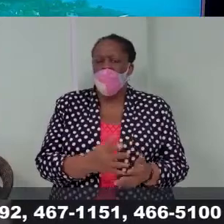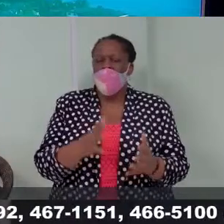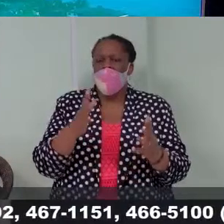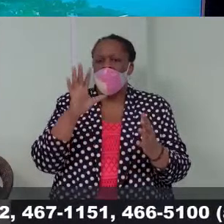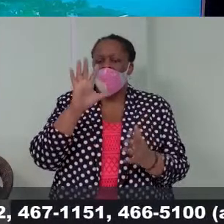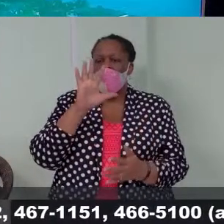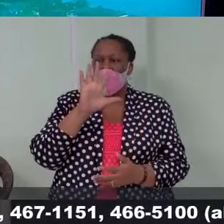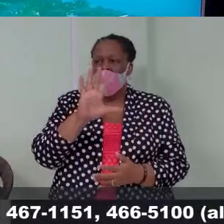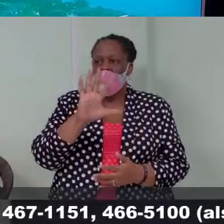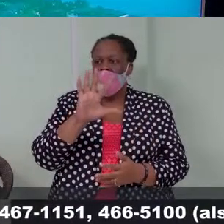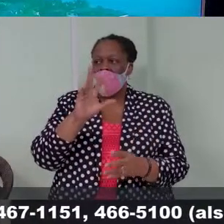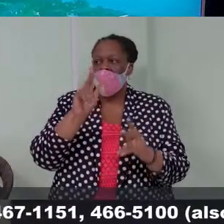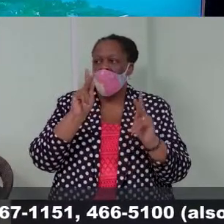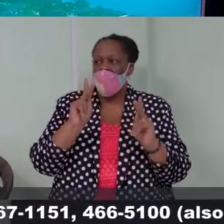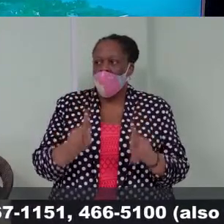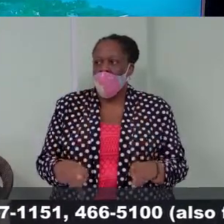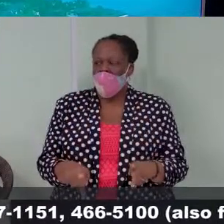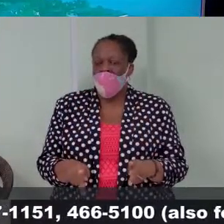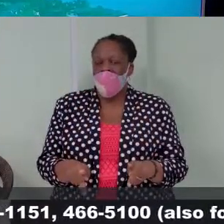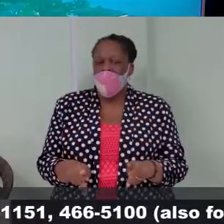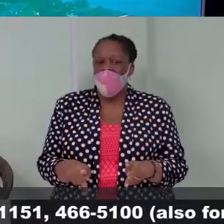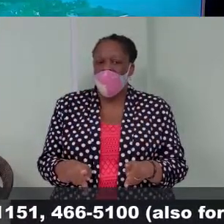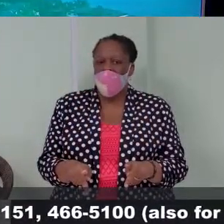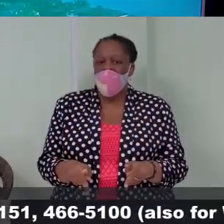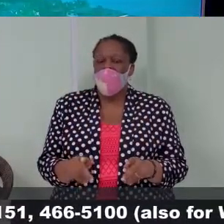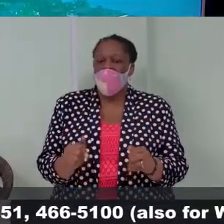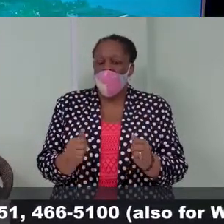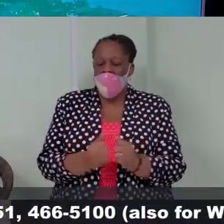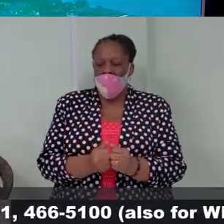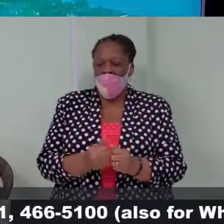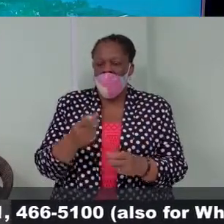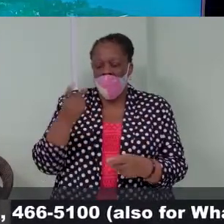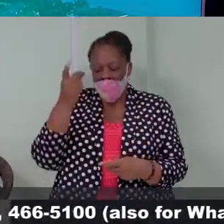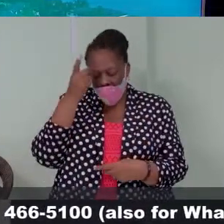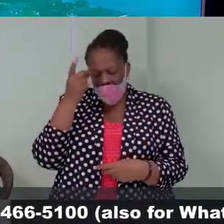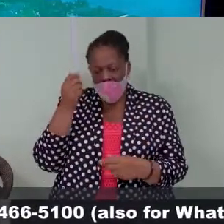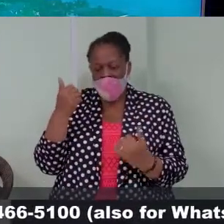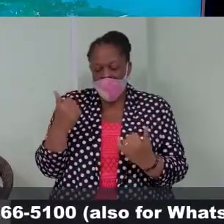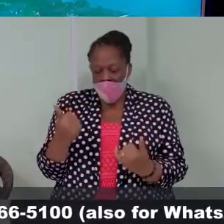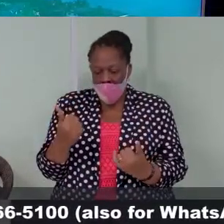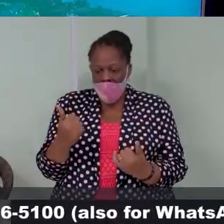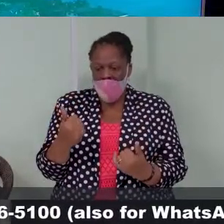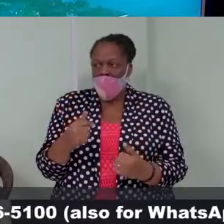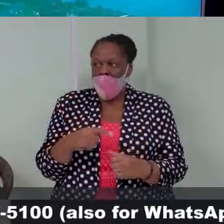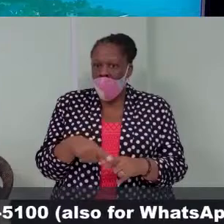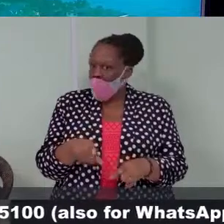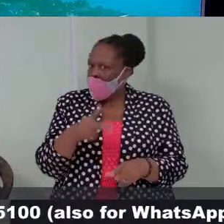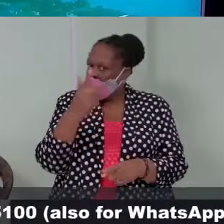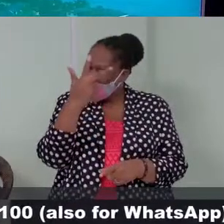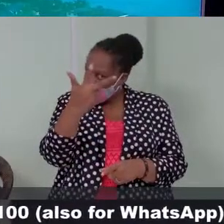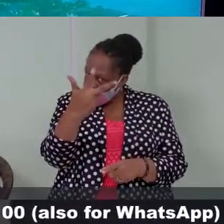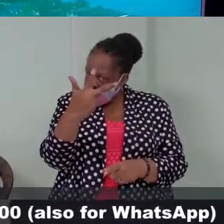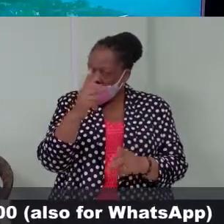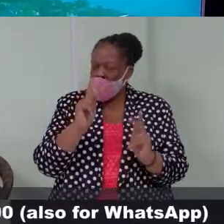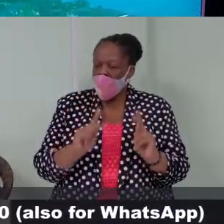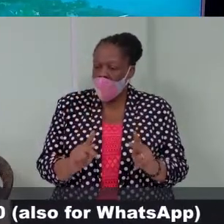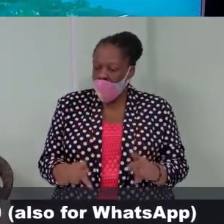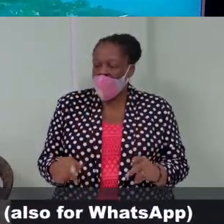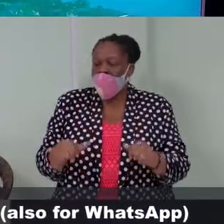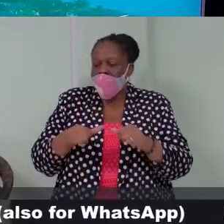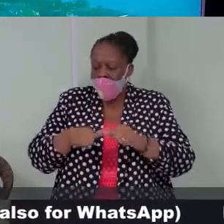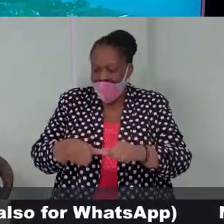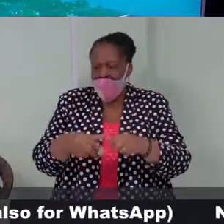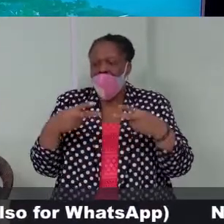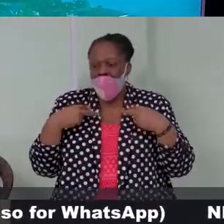saw that there are only 3 active cases at the moment. The others have